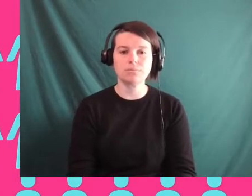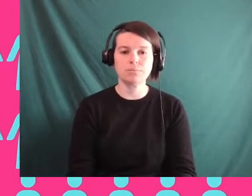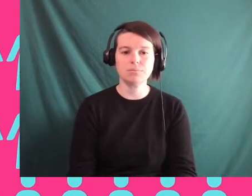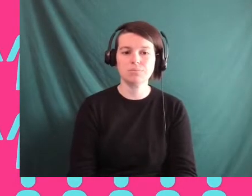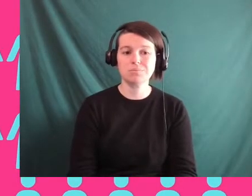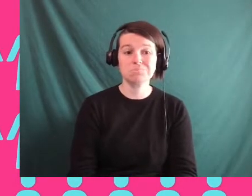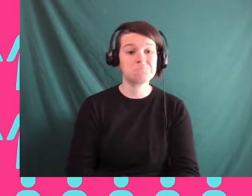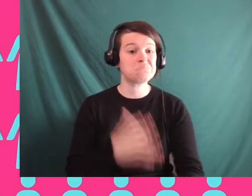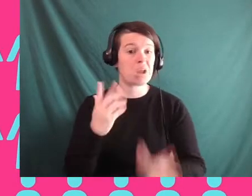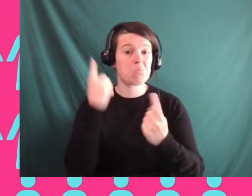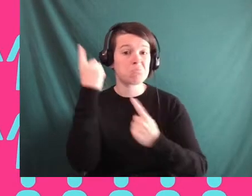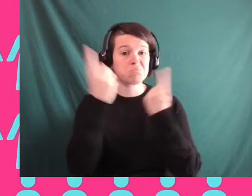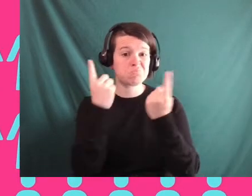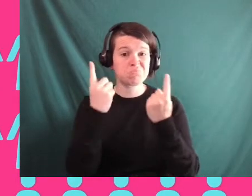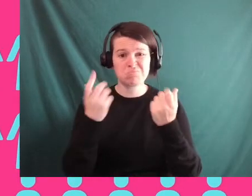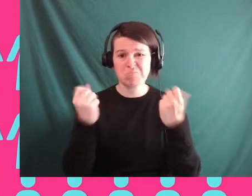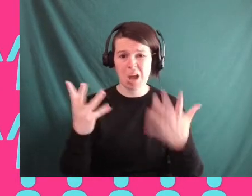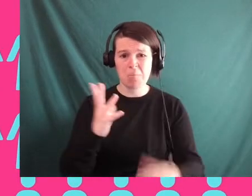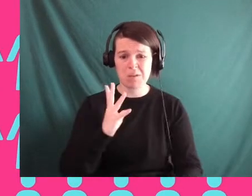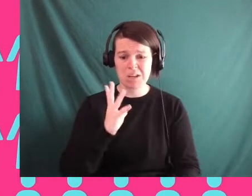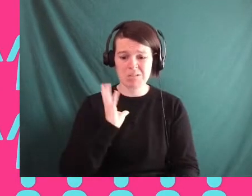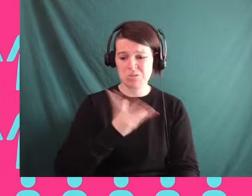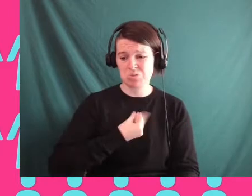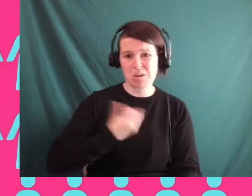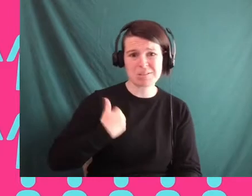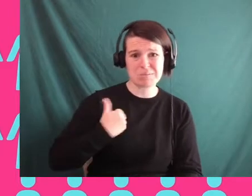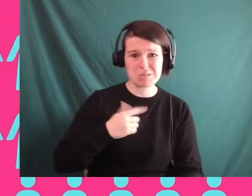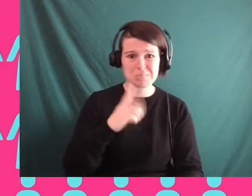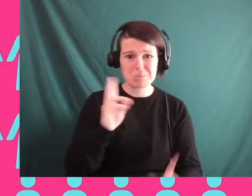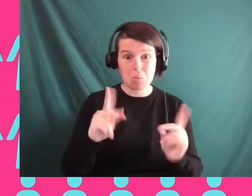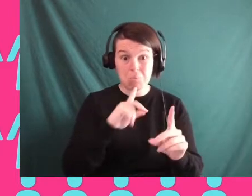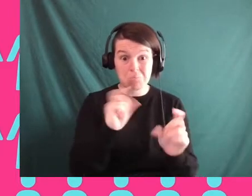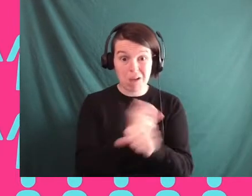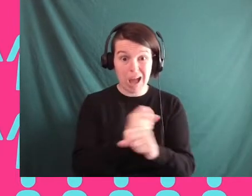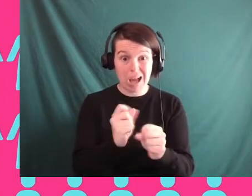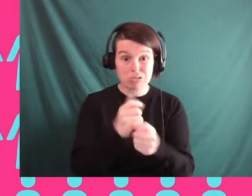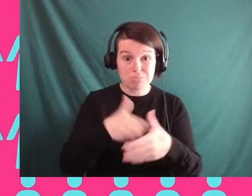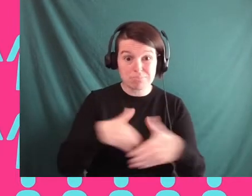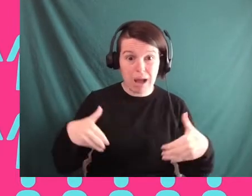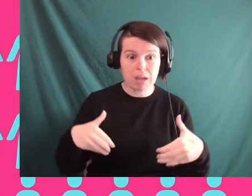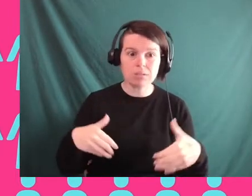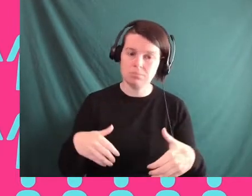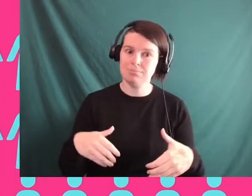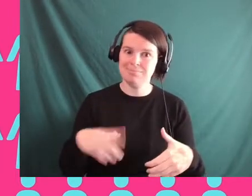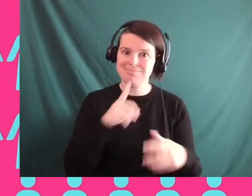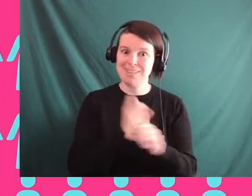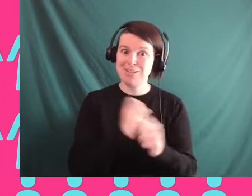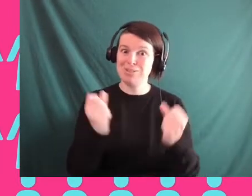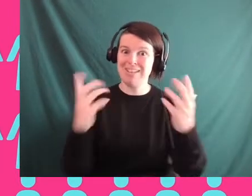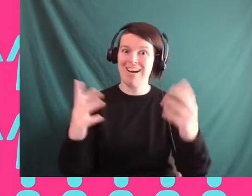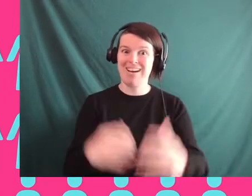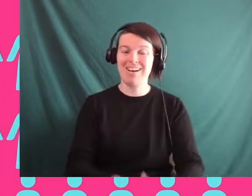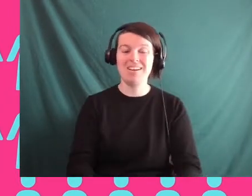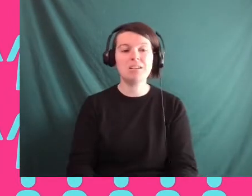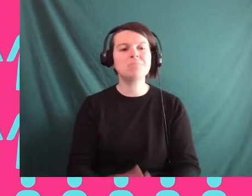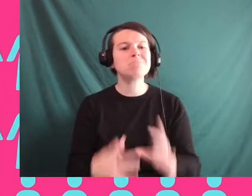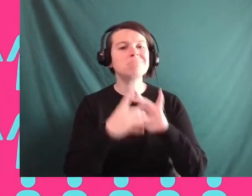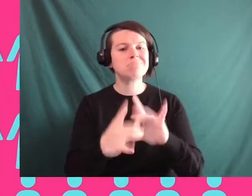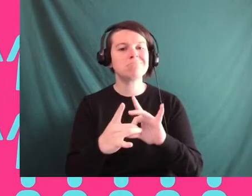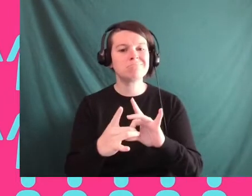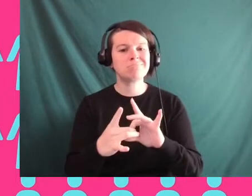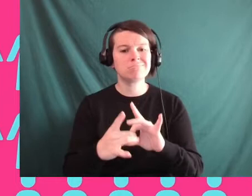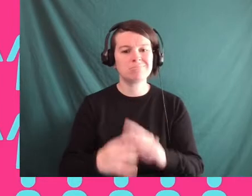So you might be wondering how many trans masculine people actually bind. Well, actually a whole lot. So according to the Mount